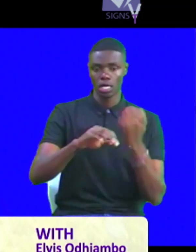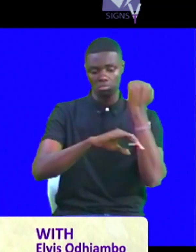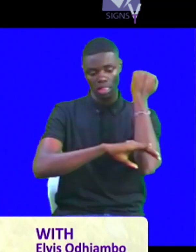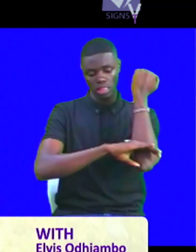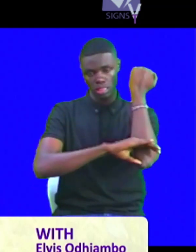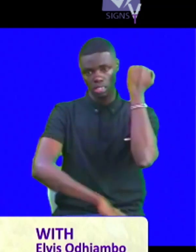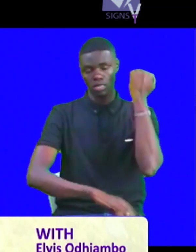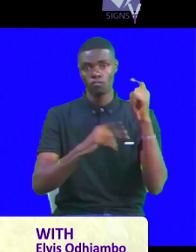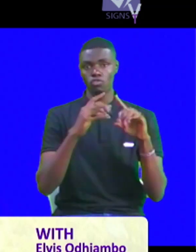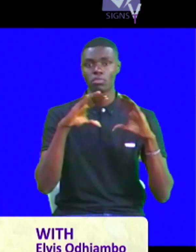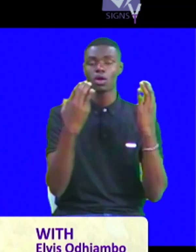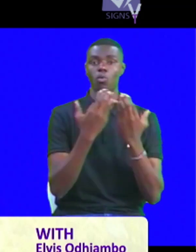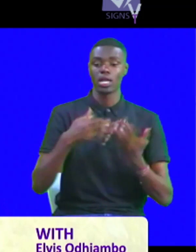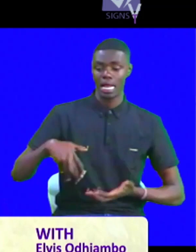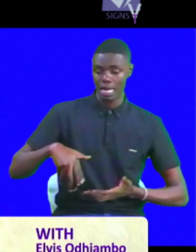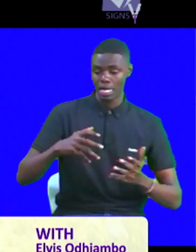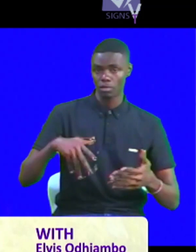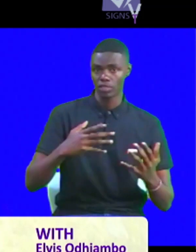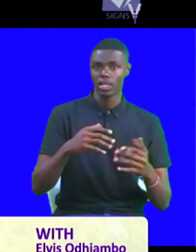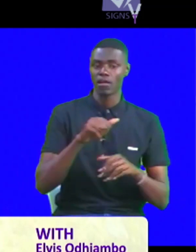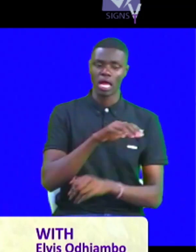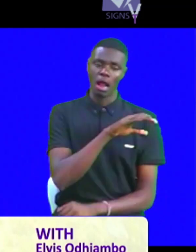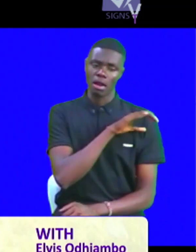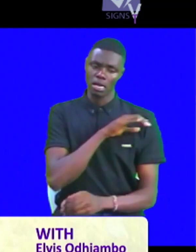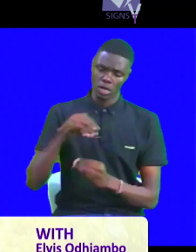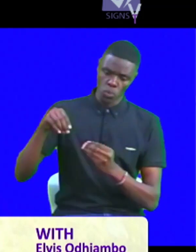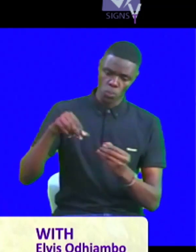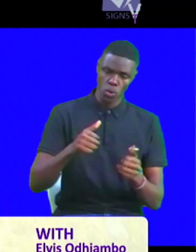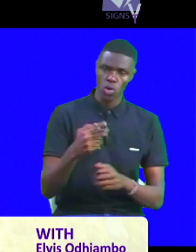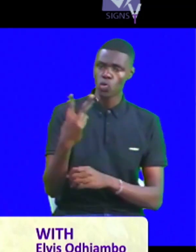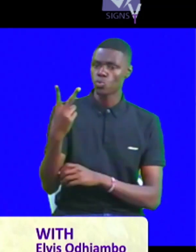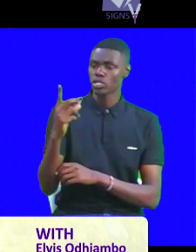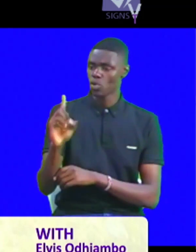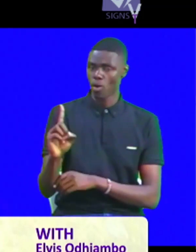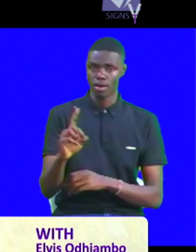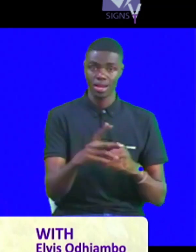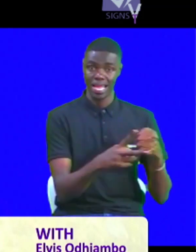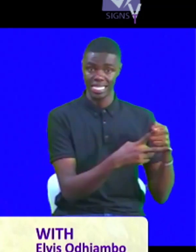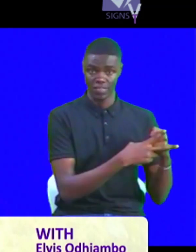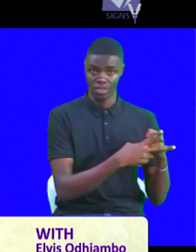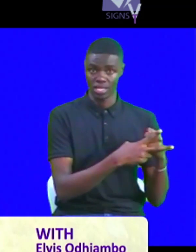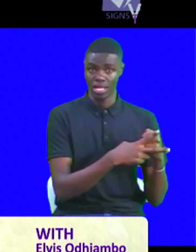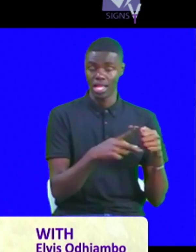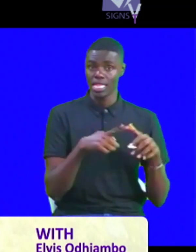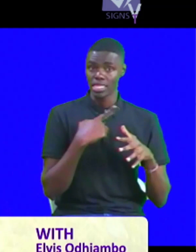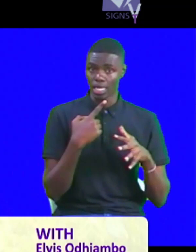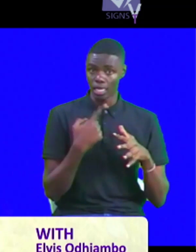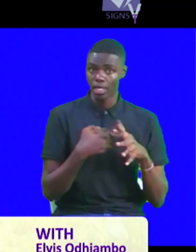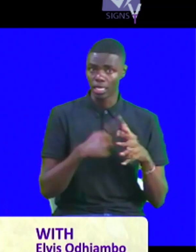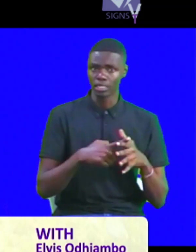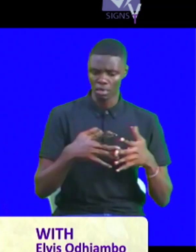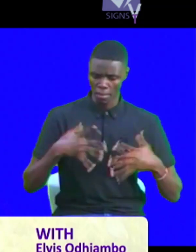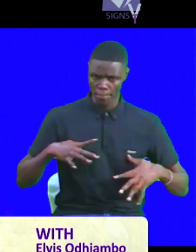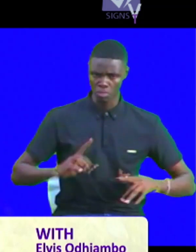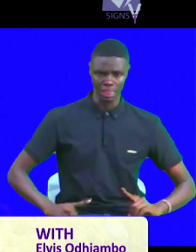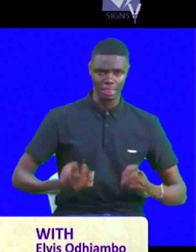were relegated from the World Rugby Sevens after falling to Canada. They were beaten 21-7, and after that, it